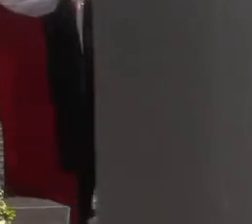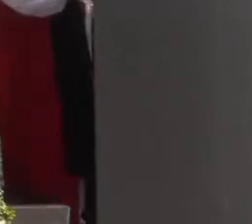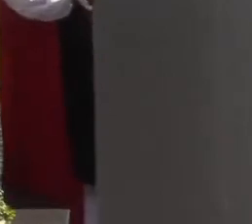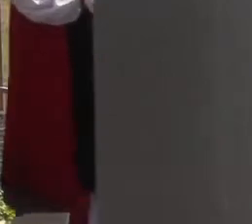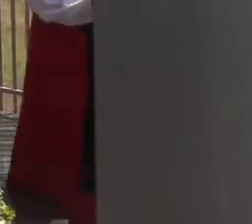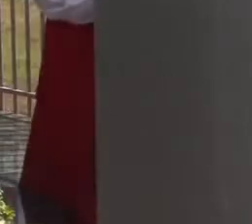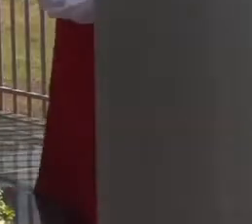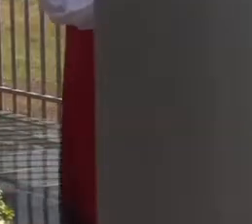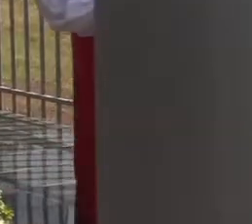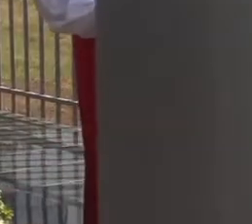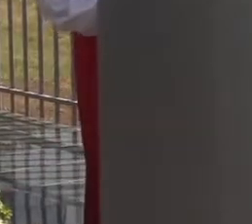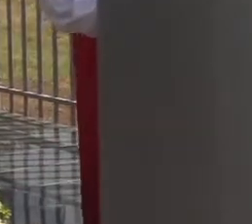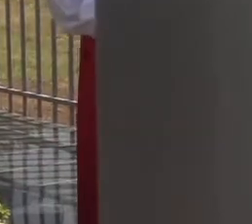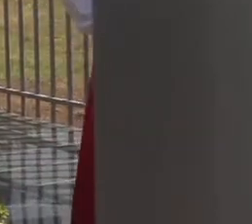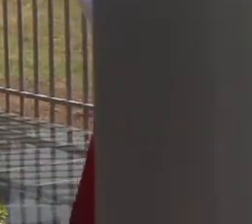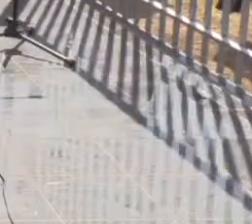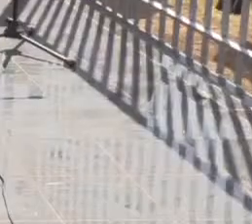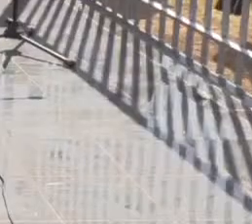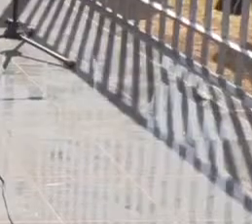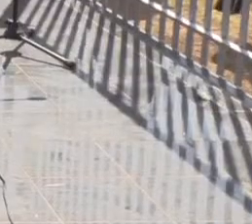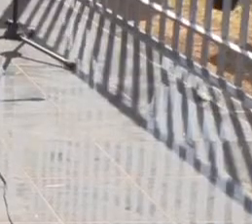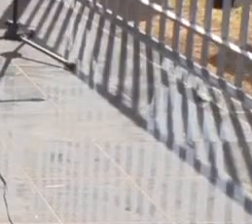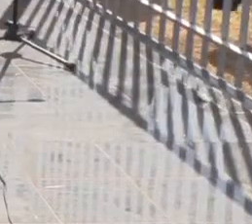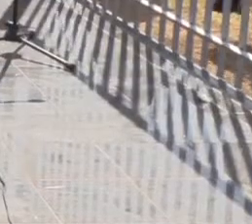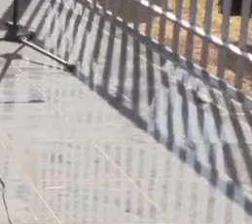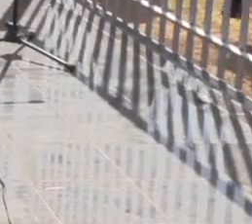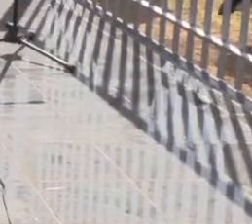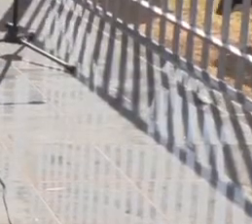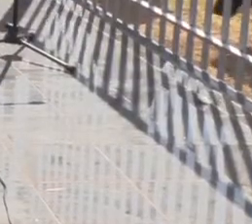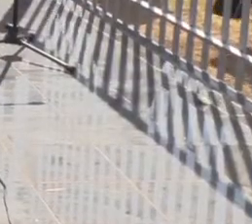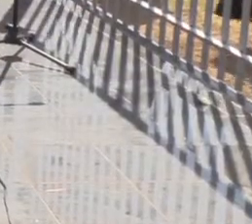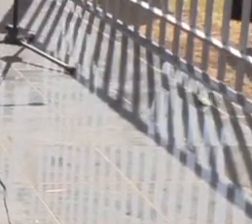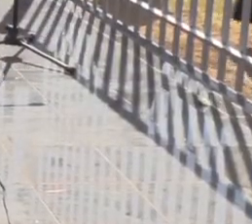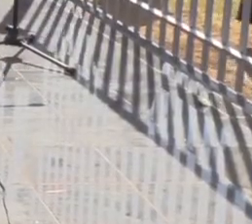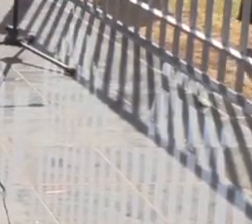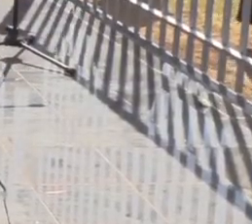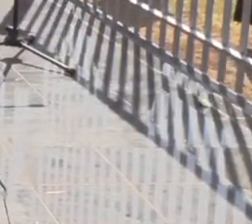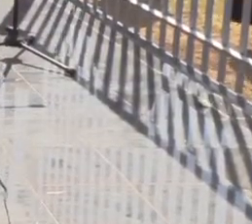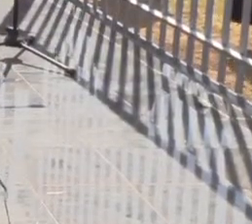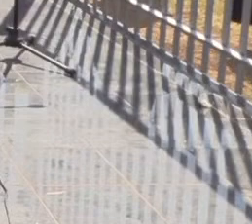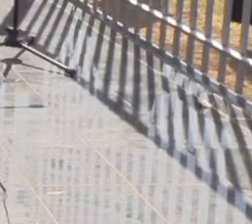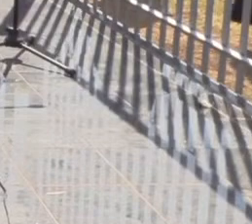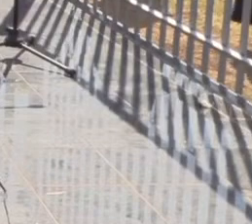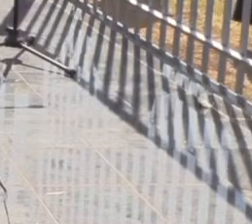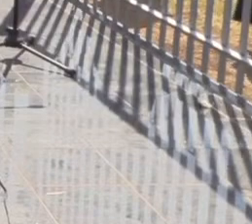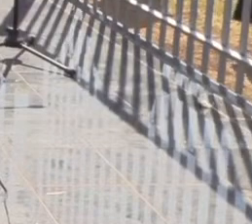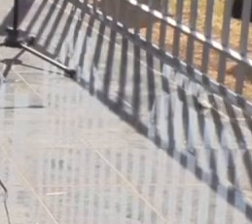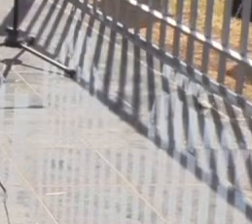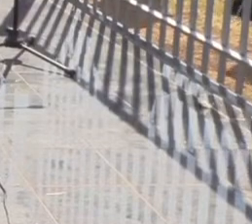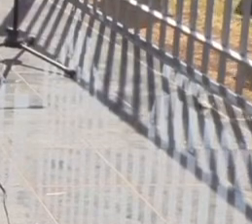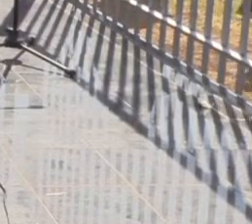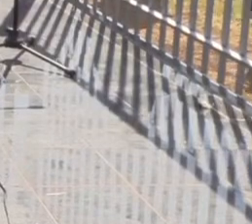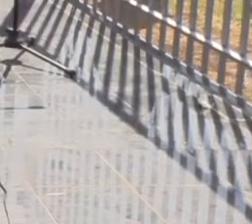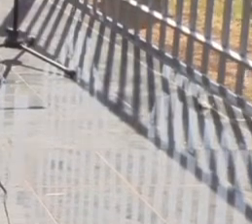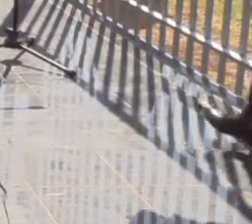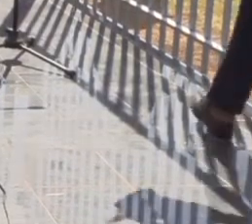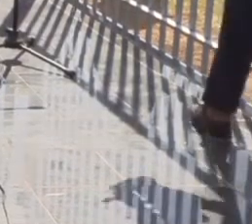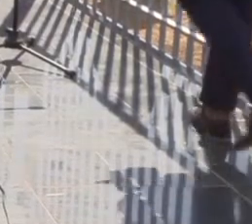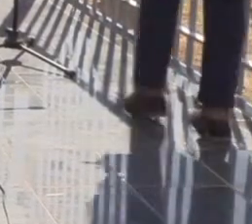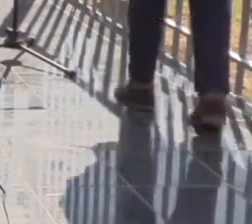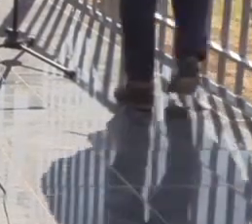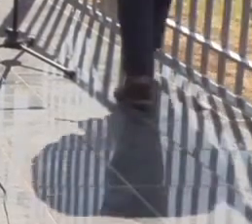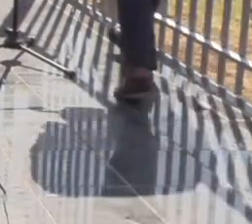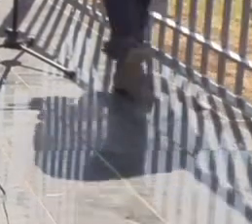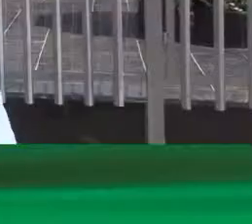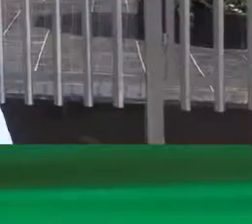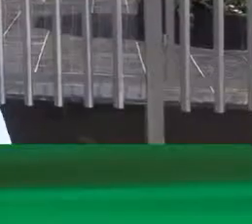Tata Mkhulu bazise inkonzo ebantwini so thina siyabulela sisithe inkosi kakhulu kodwa siyathemba